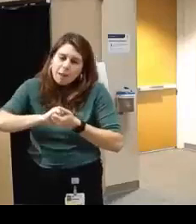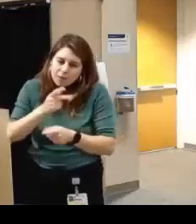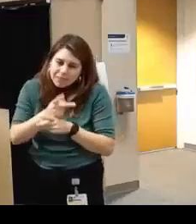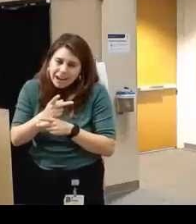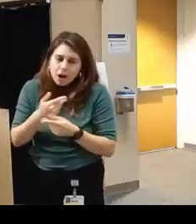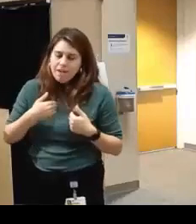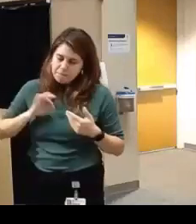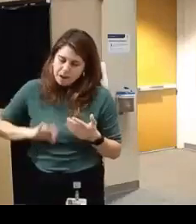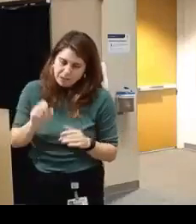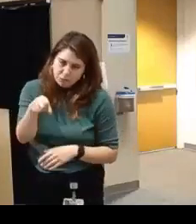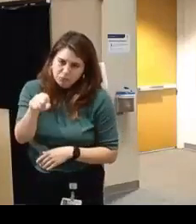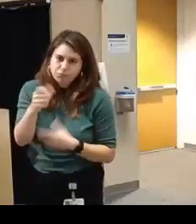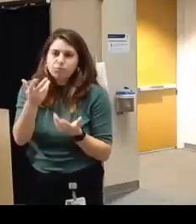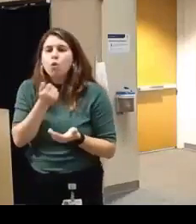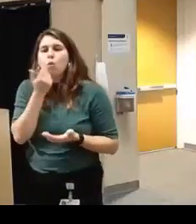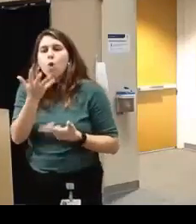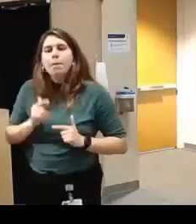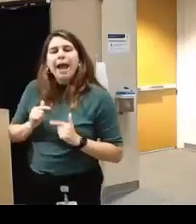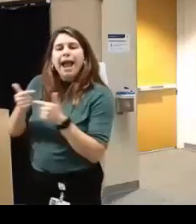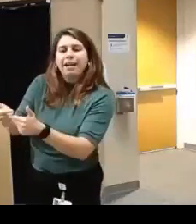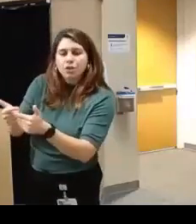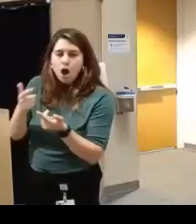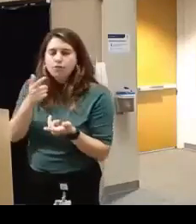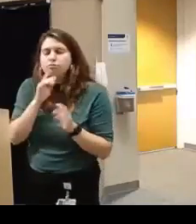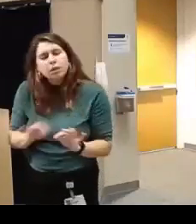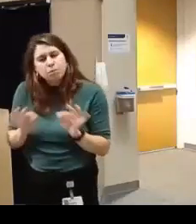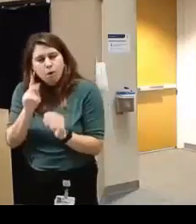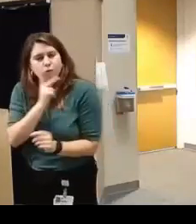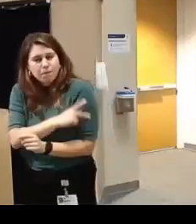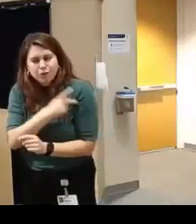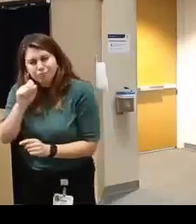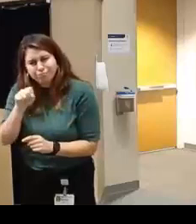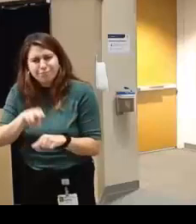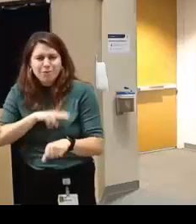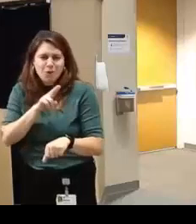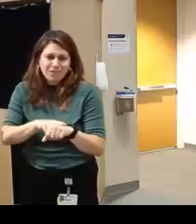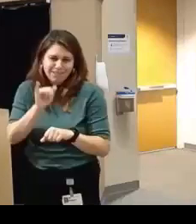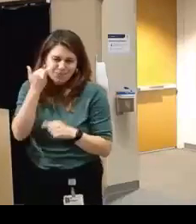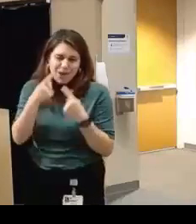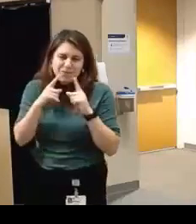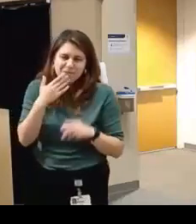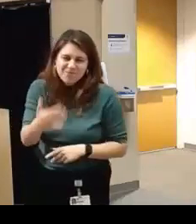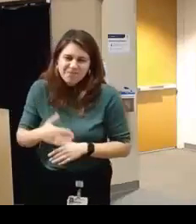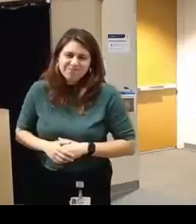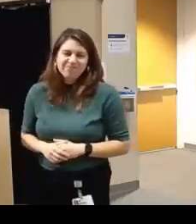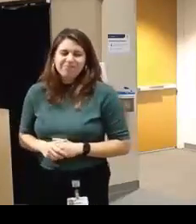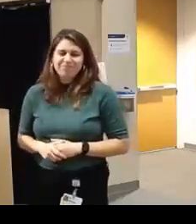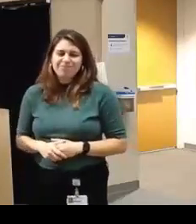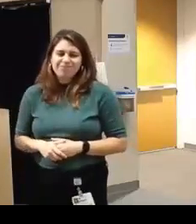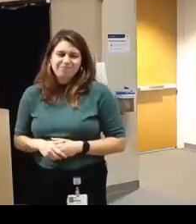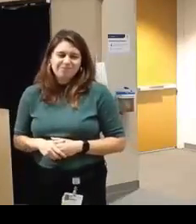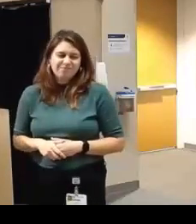that and having the warm handoff, all that's really important to patients. And that makes sense why those things work so well.